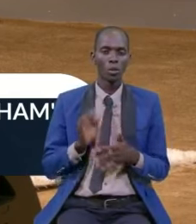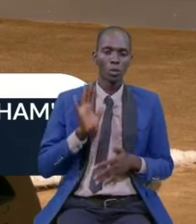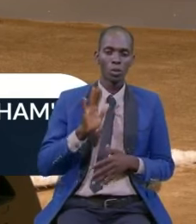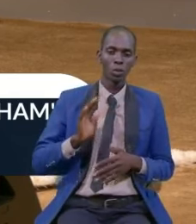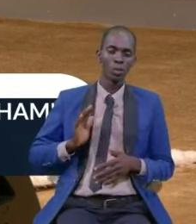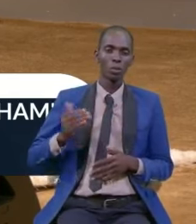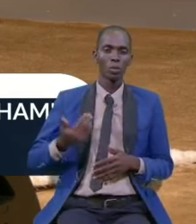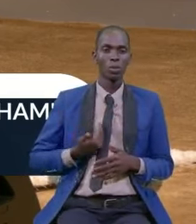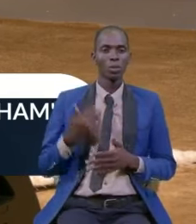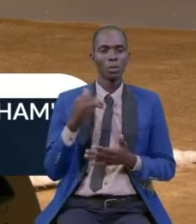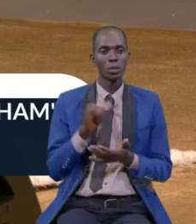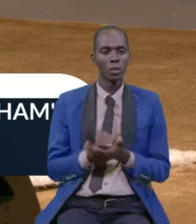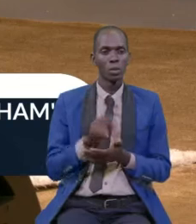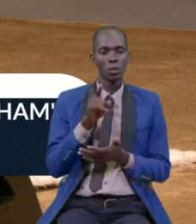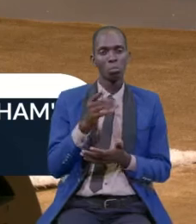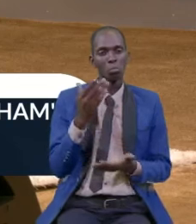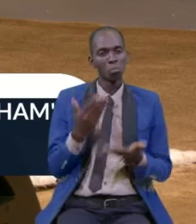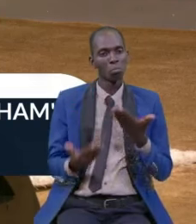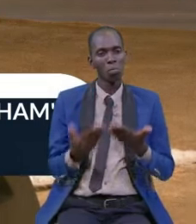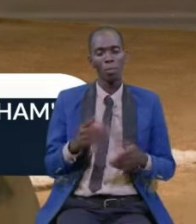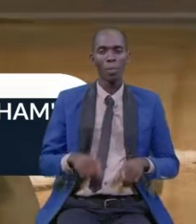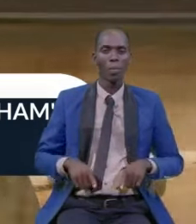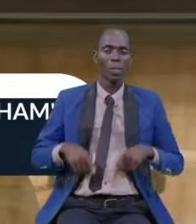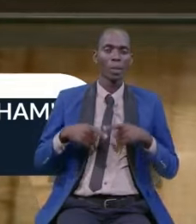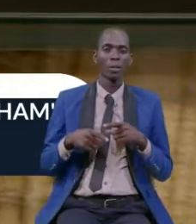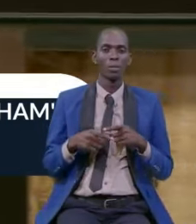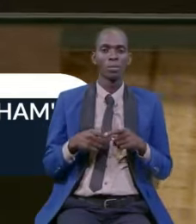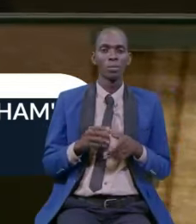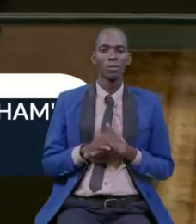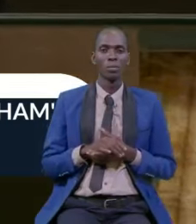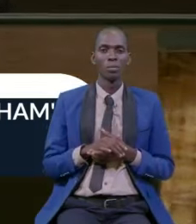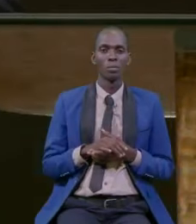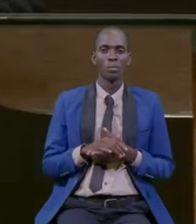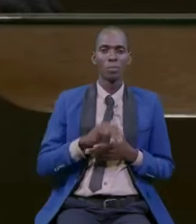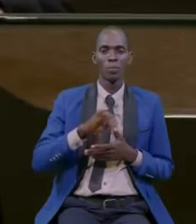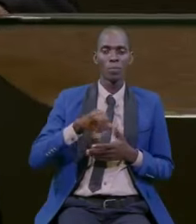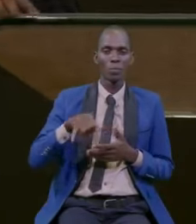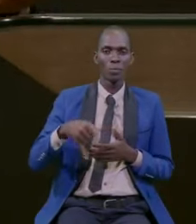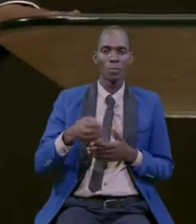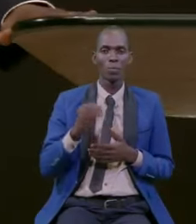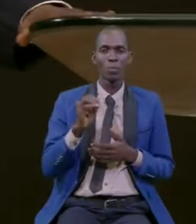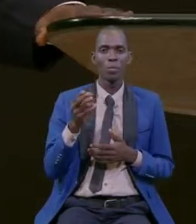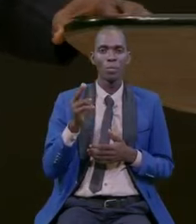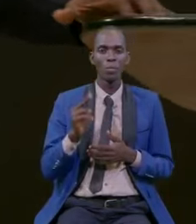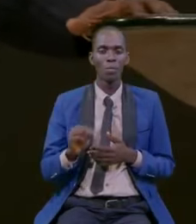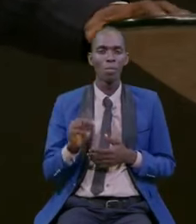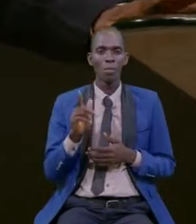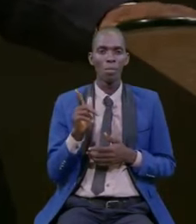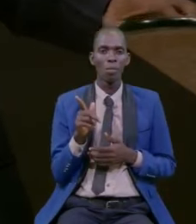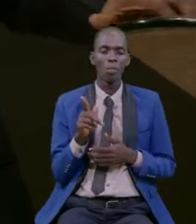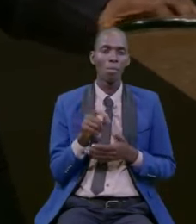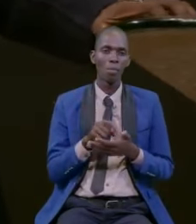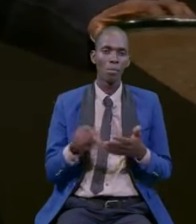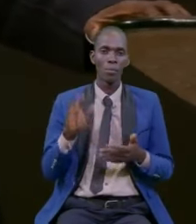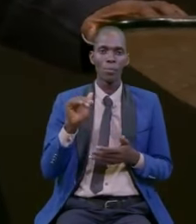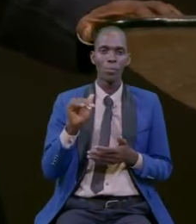thou mayest live John chapter 21 reading from verse vers